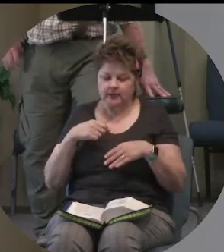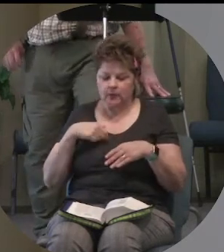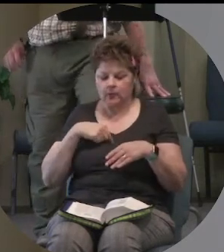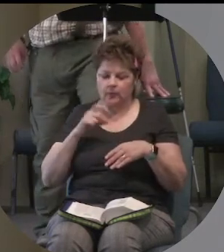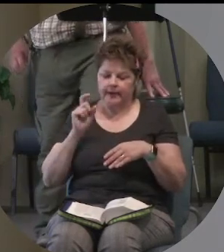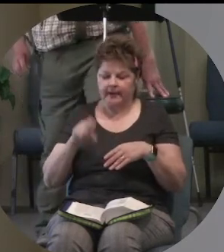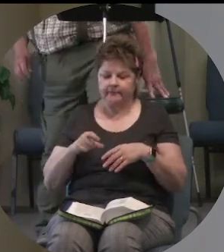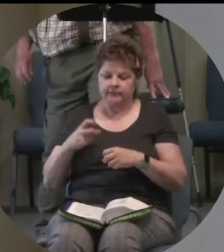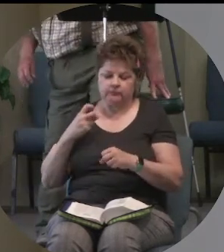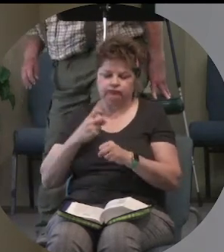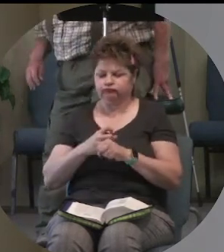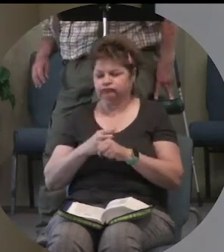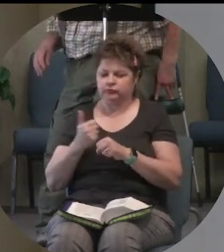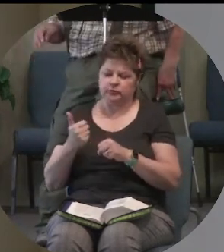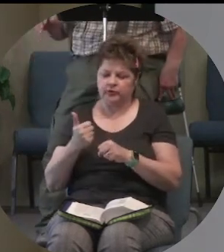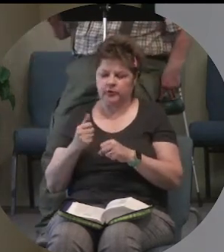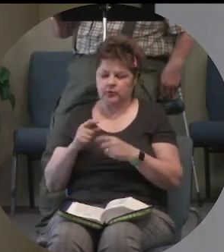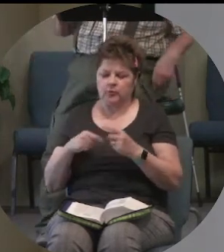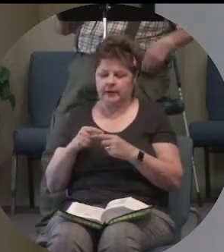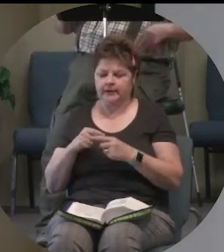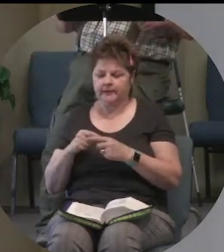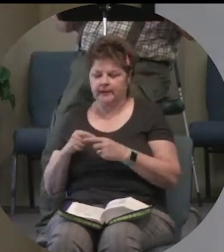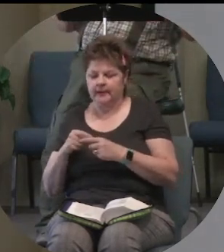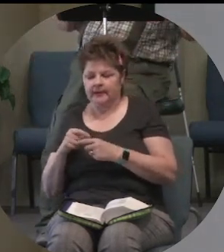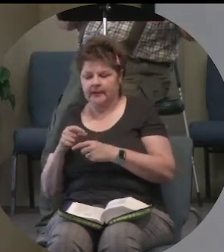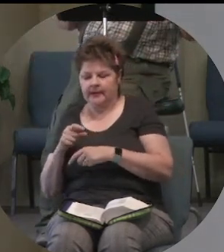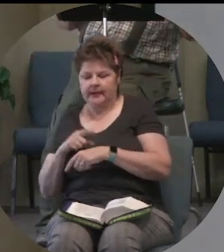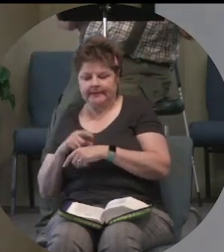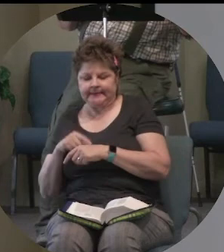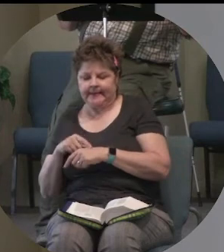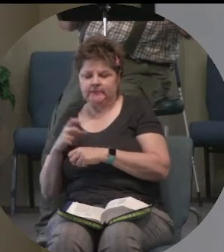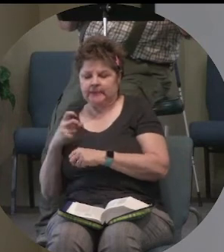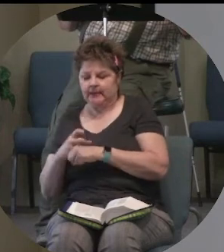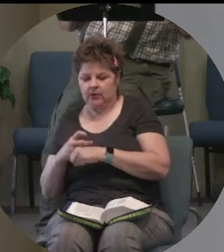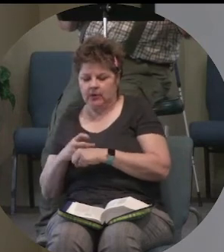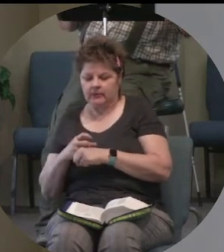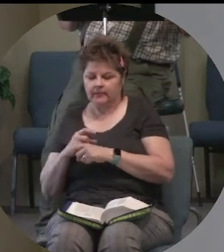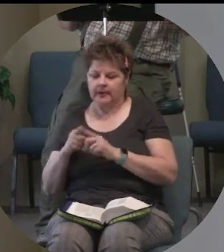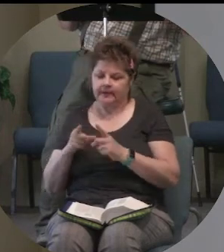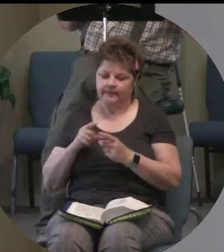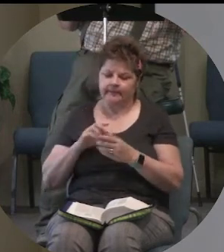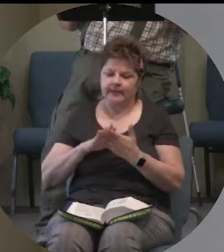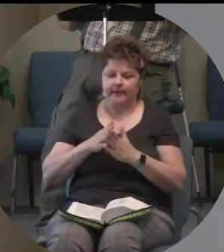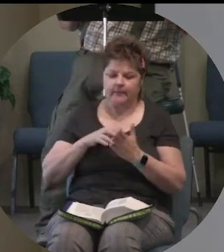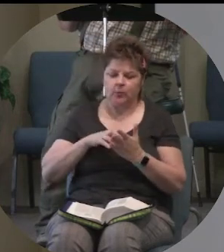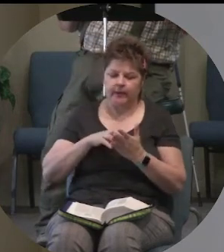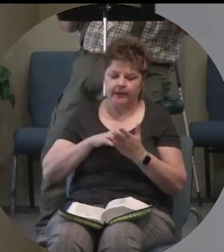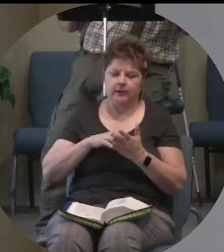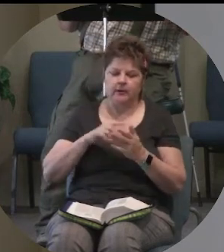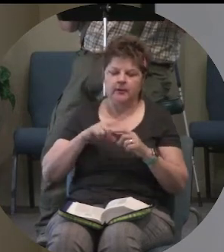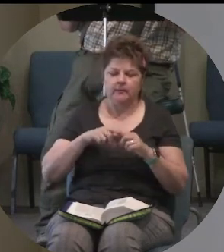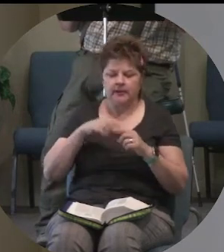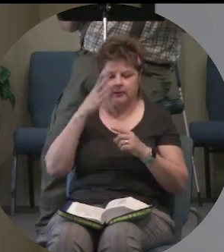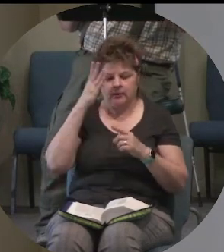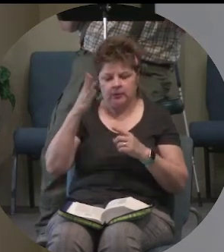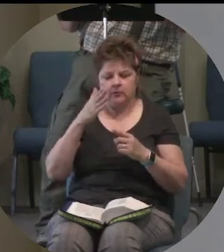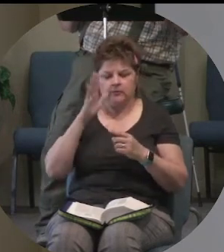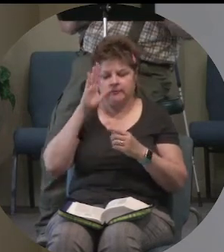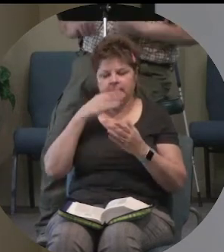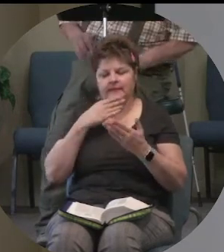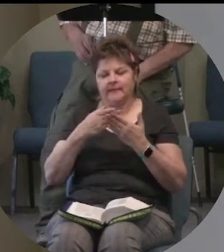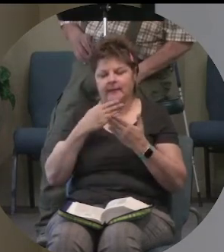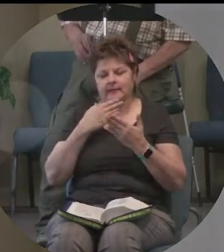the going gets tough, Lord, but that we would actually be weaker to be more dependent on you and to see your glory. We just thank you and praise you.